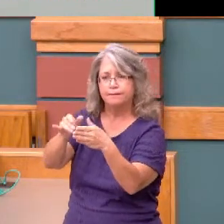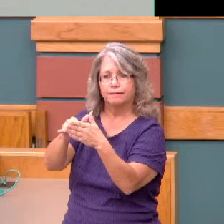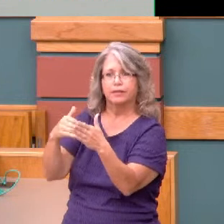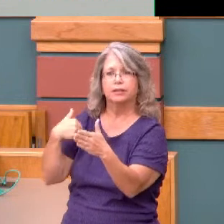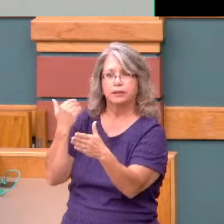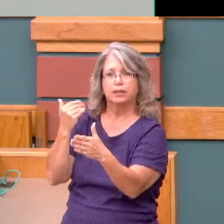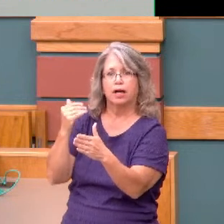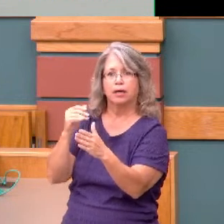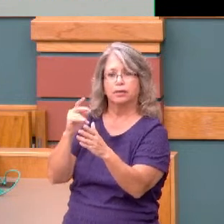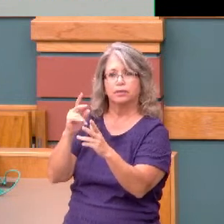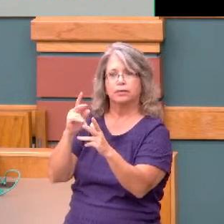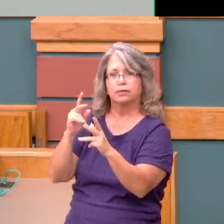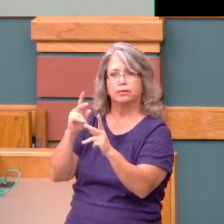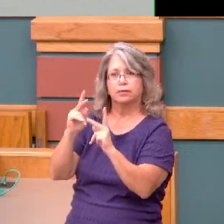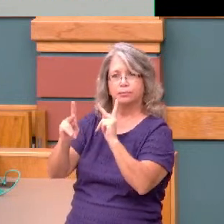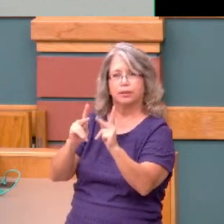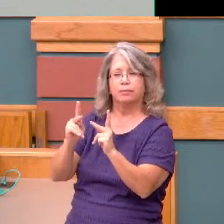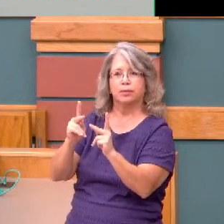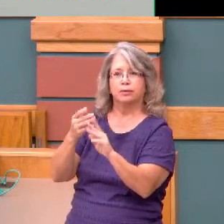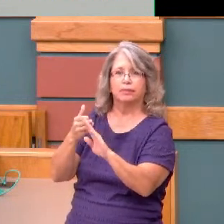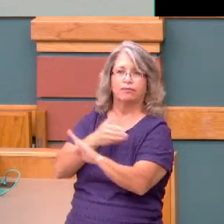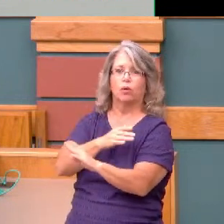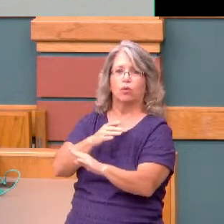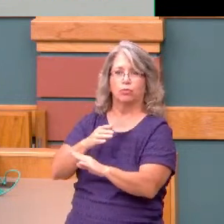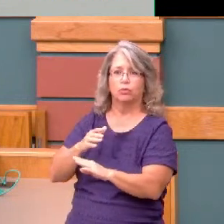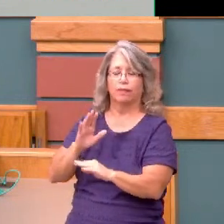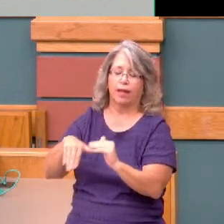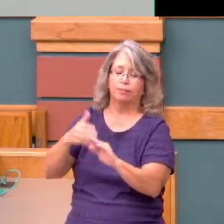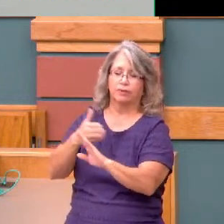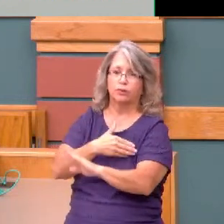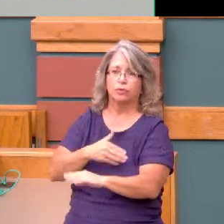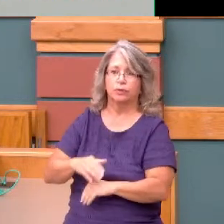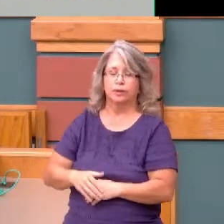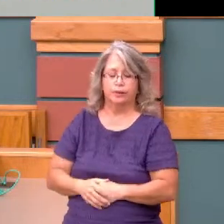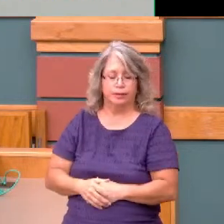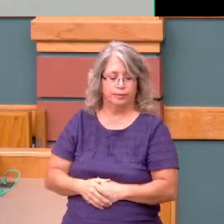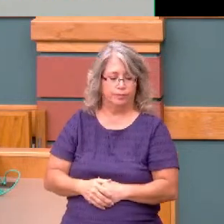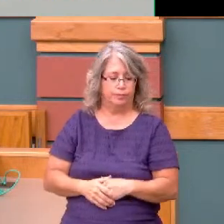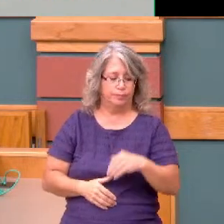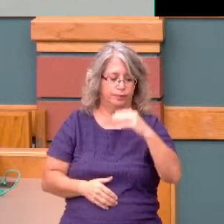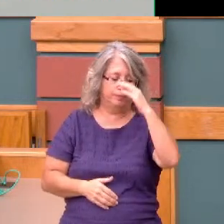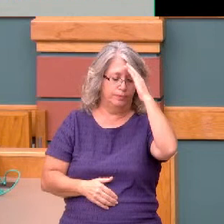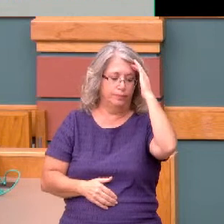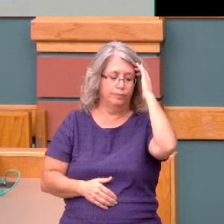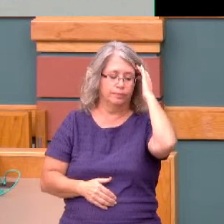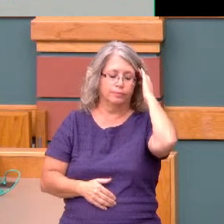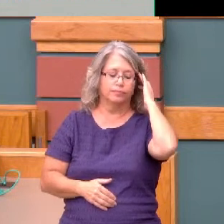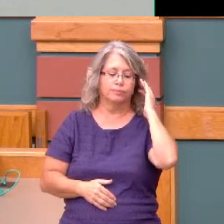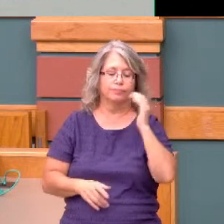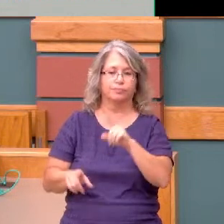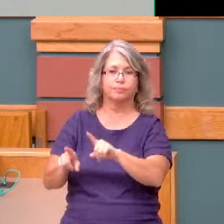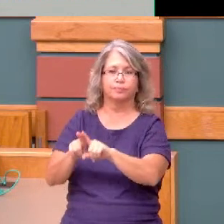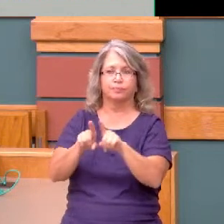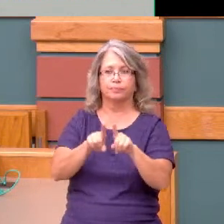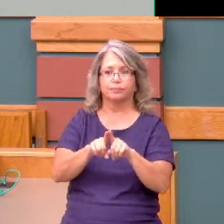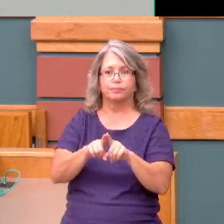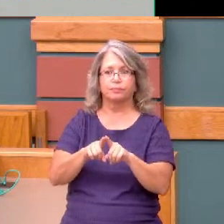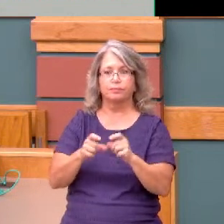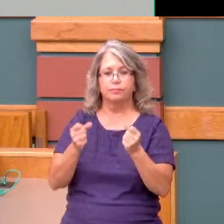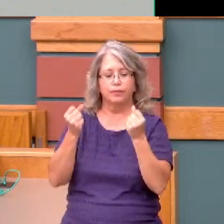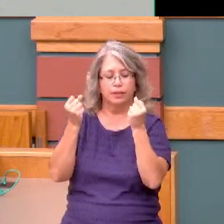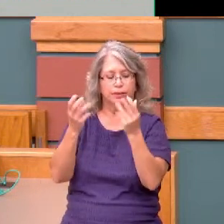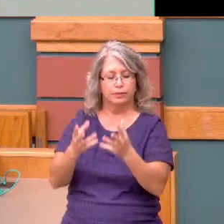past. The other thing to take note of here is that there are many, many, many more of the cases